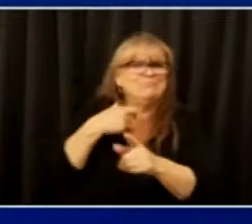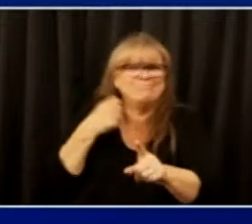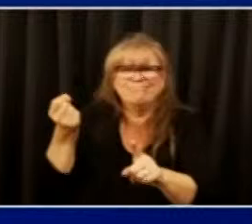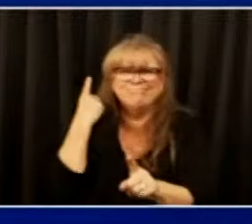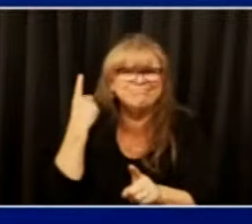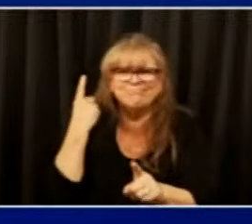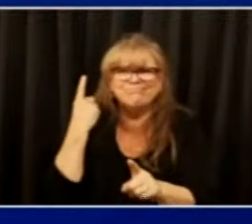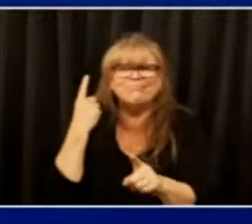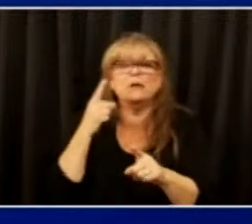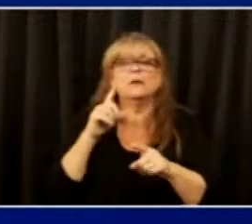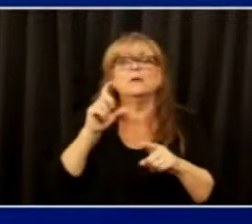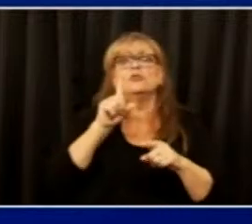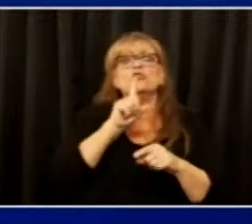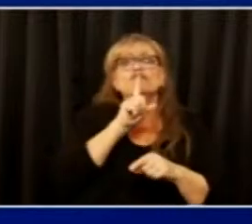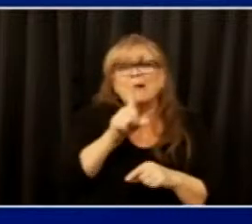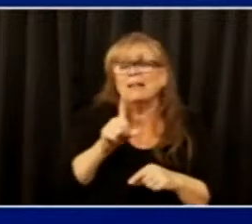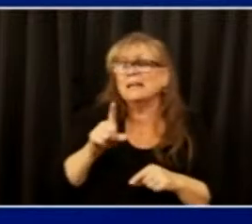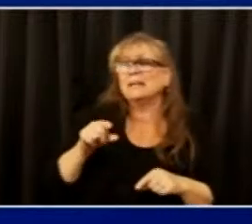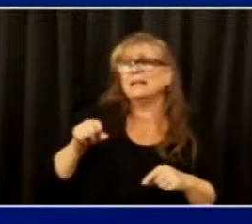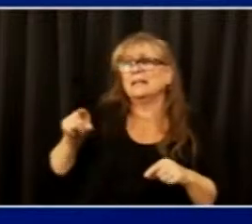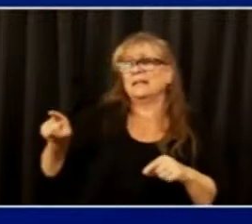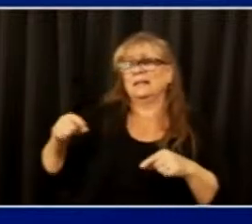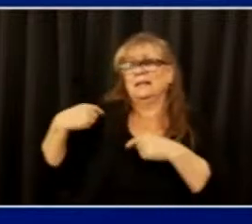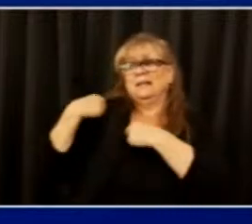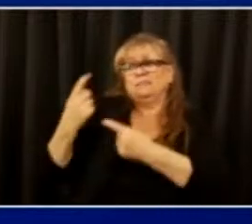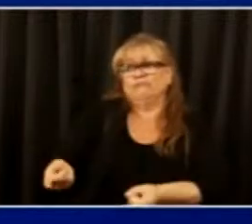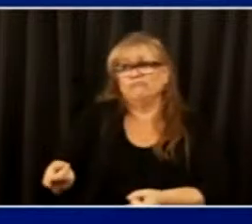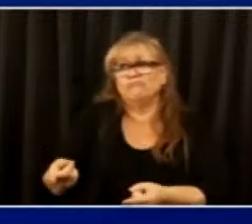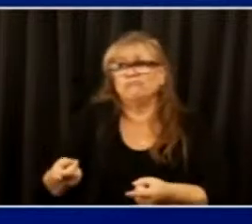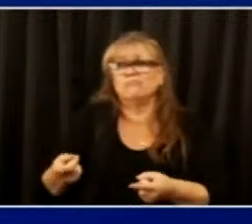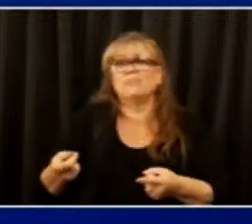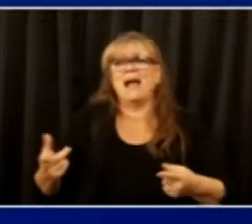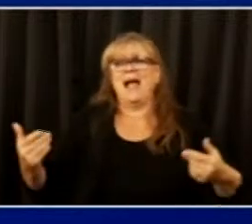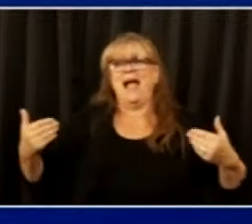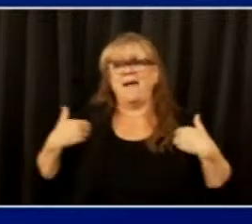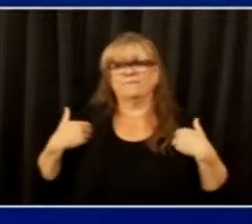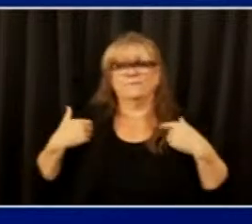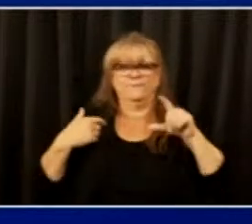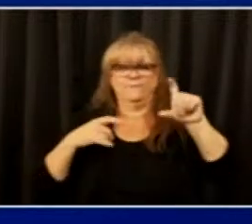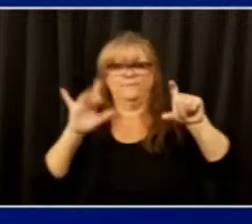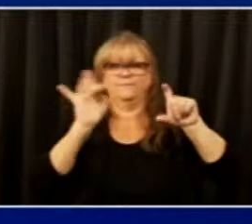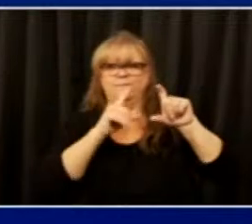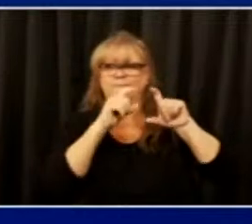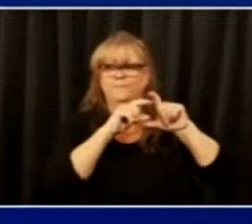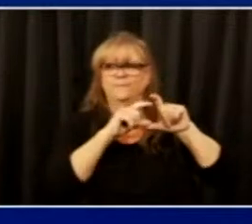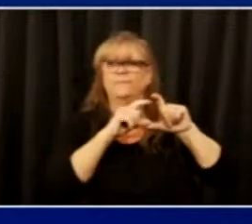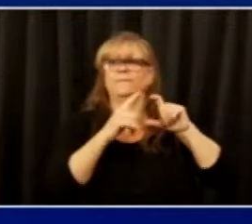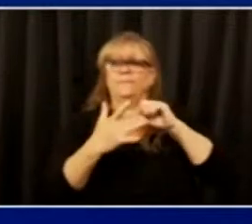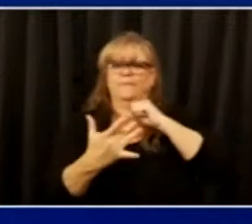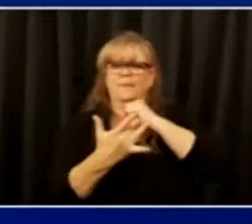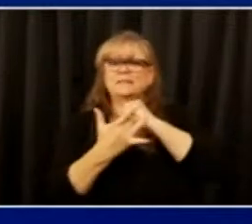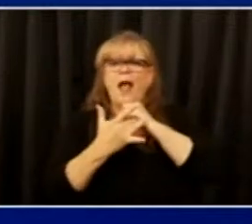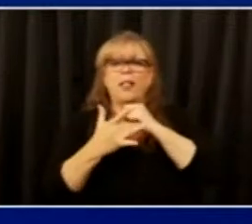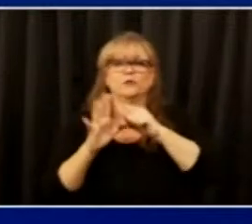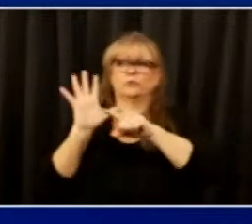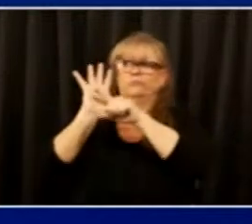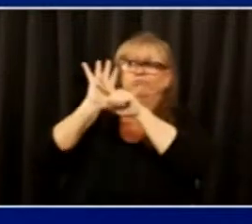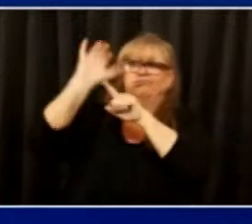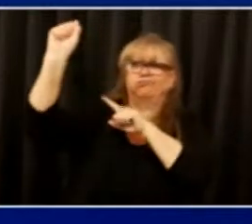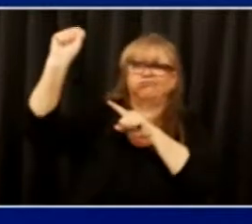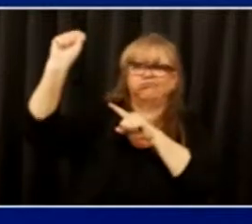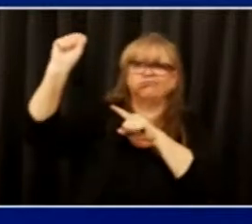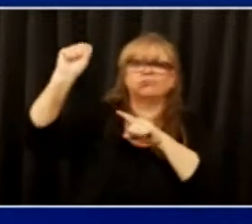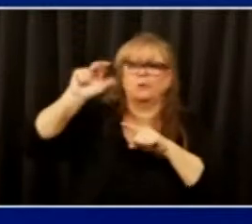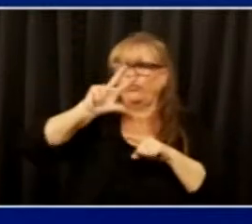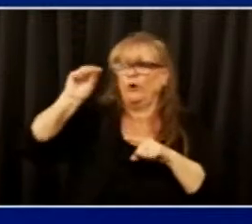And unfortunately, misinformation and myths can spread more easily than the facts. So I'd recommend that families turn to